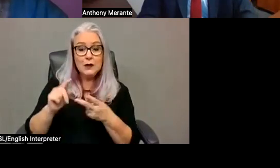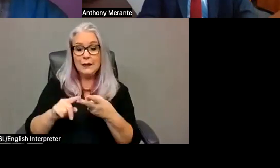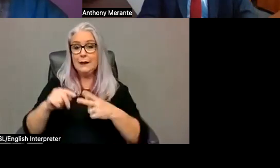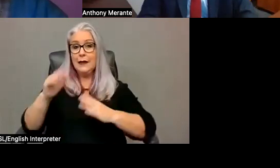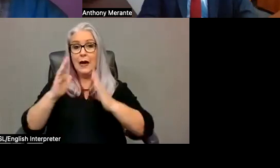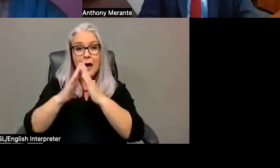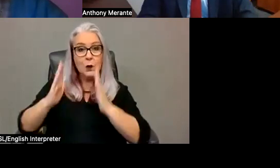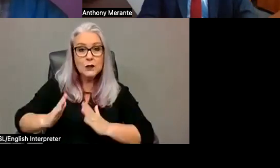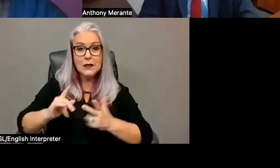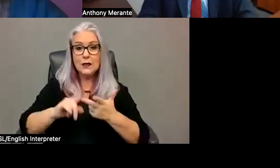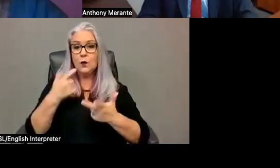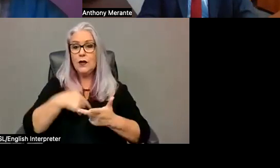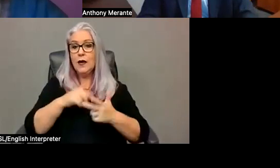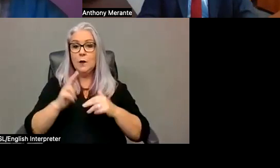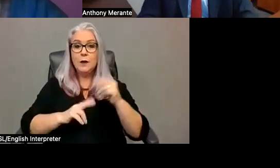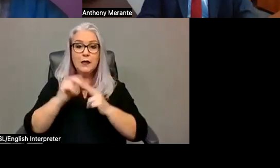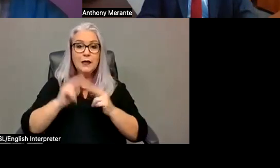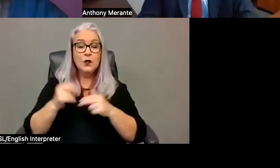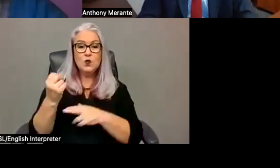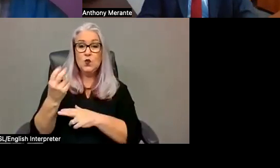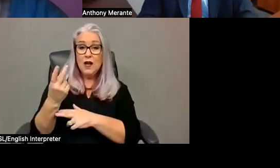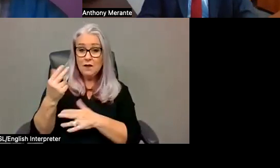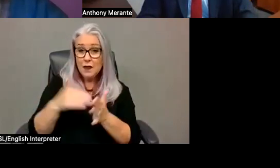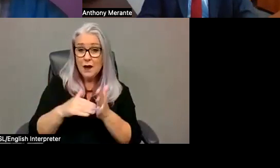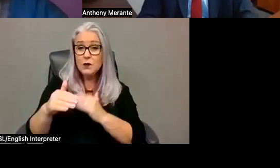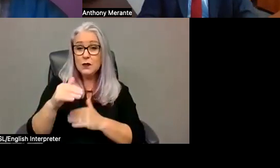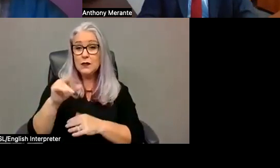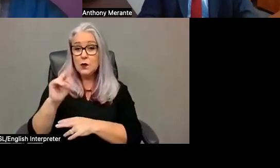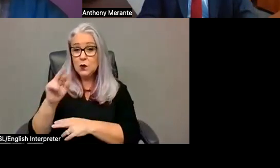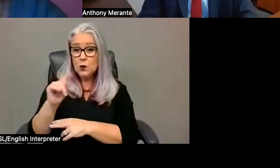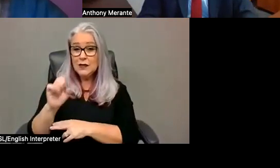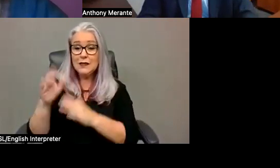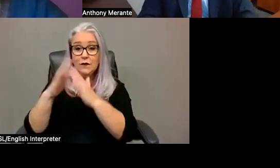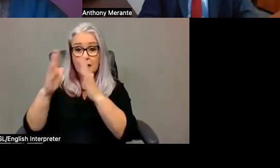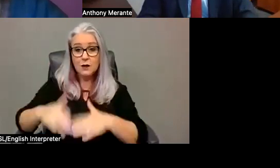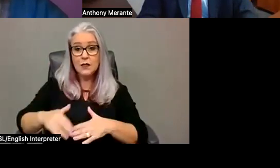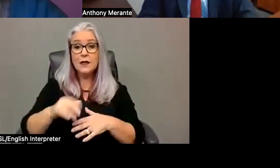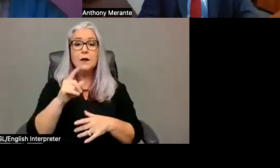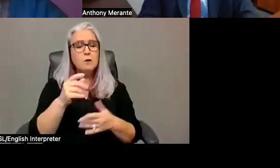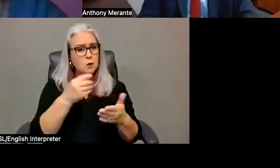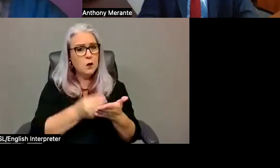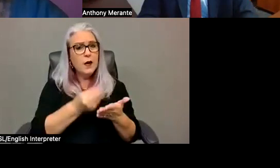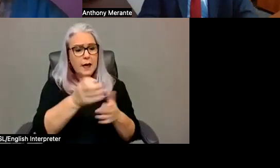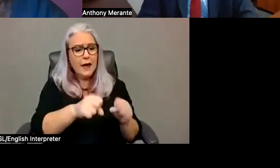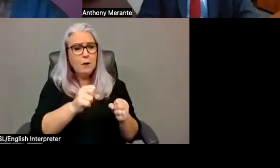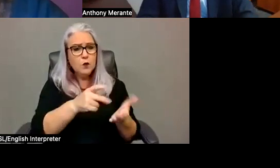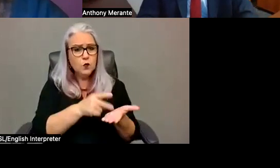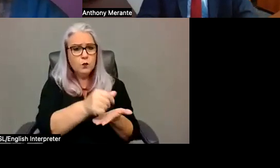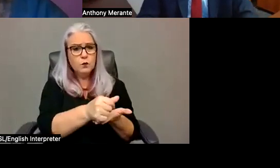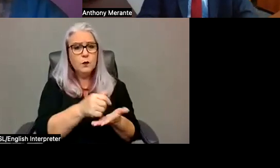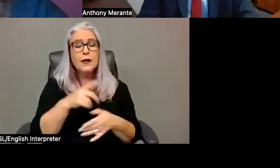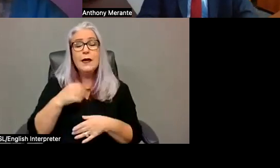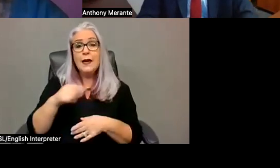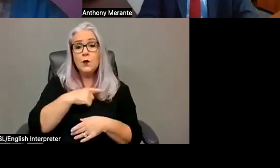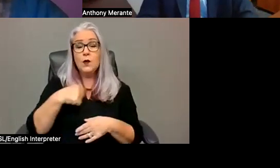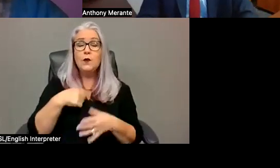we've built over 12,000 units of housing. 22% of it's affordable. So we're able to make sure that there's housing